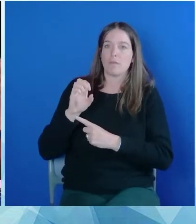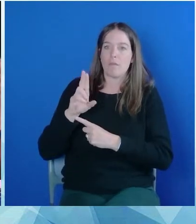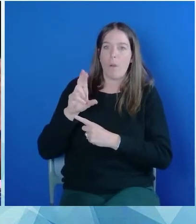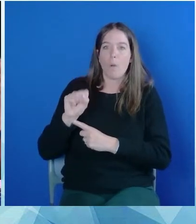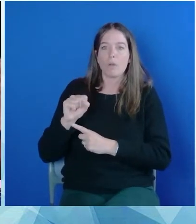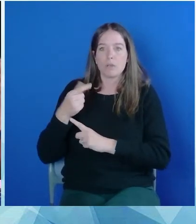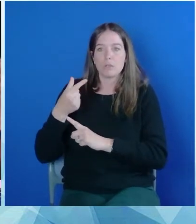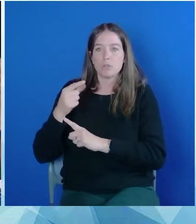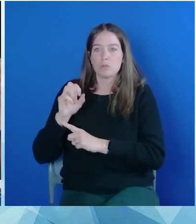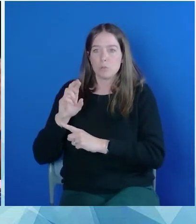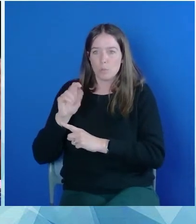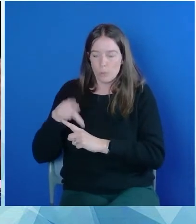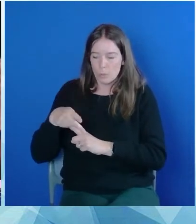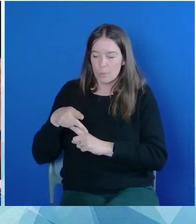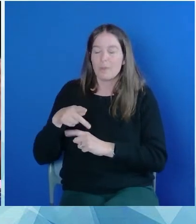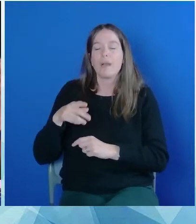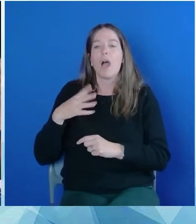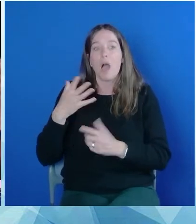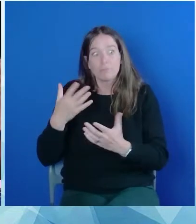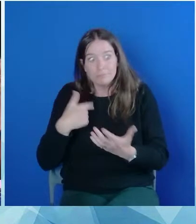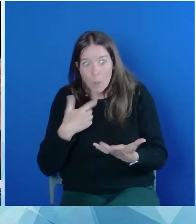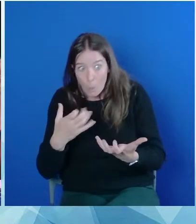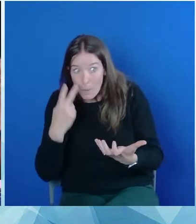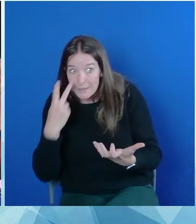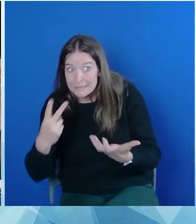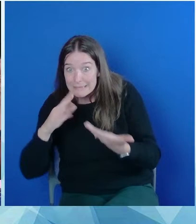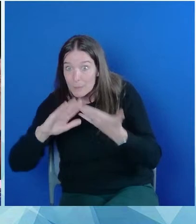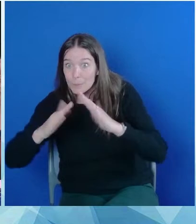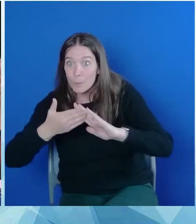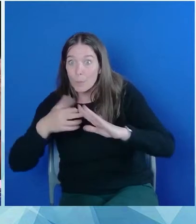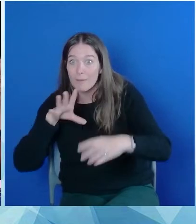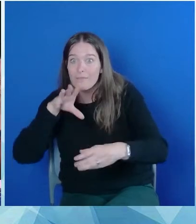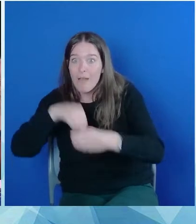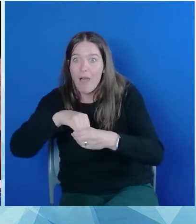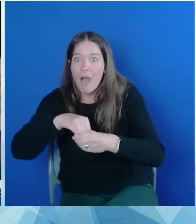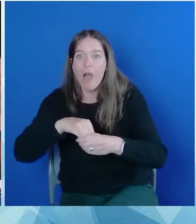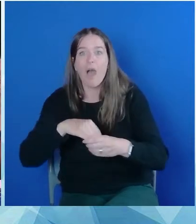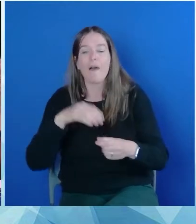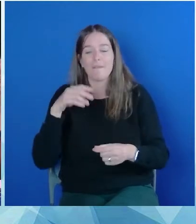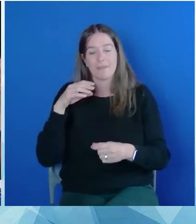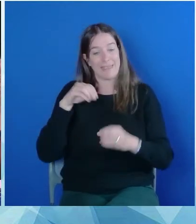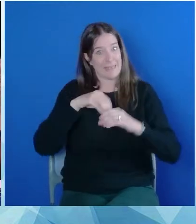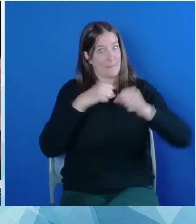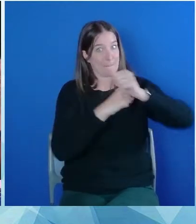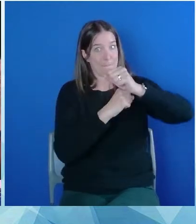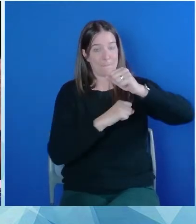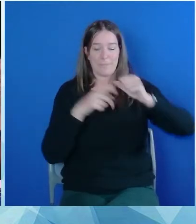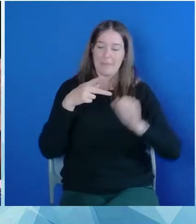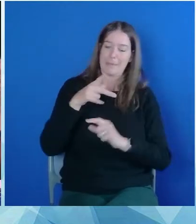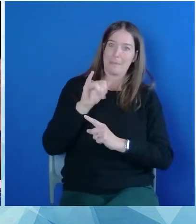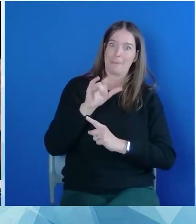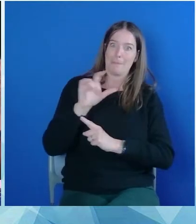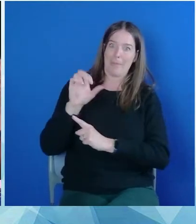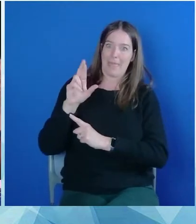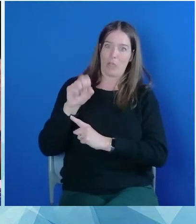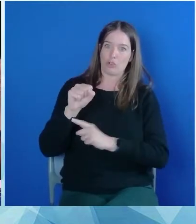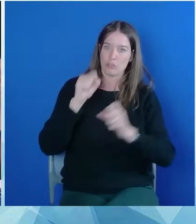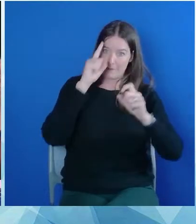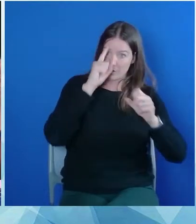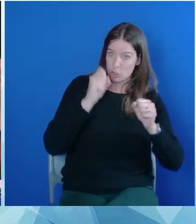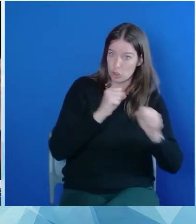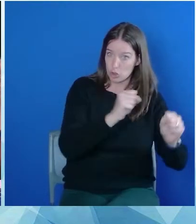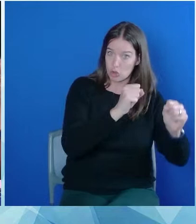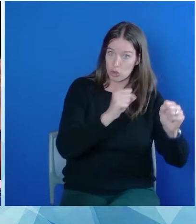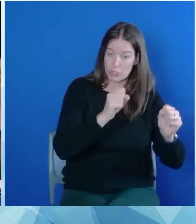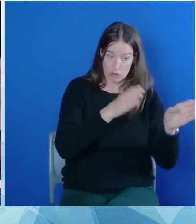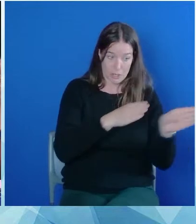see the community involved in that. I'm looking at the pillars of our strategic plan, and it says excellence in communication and relationships.